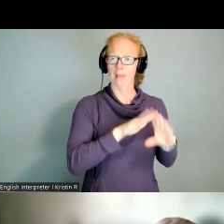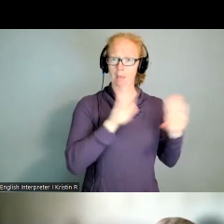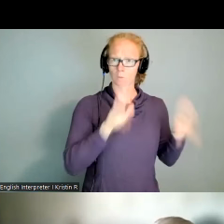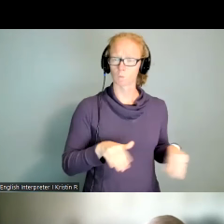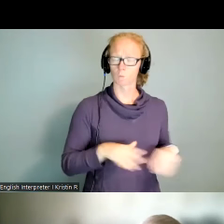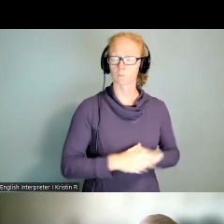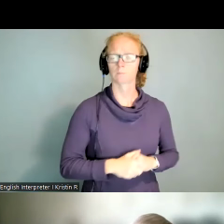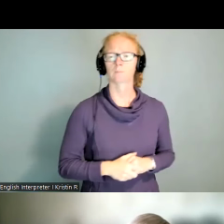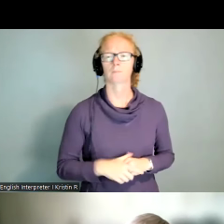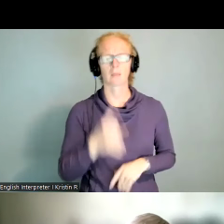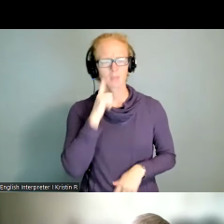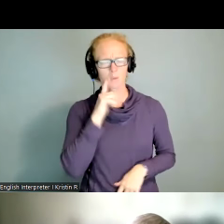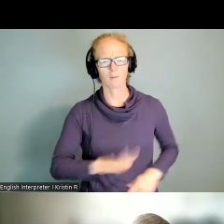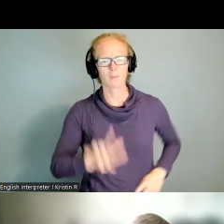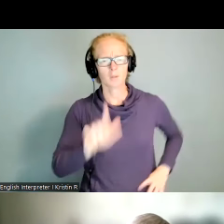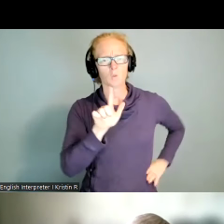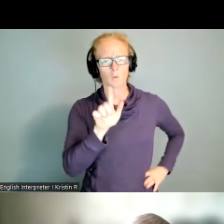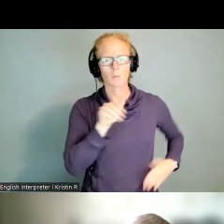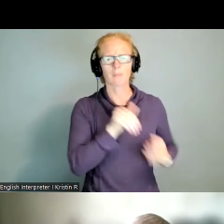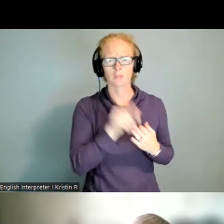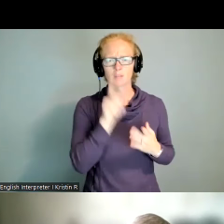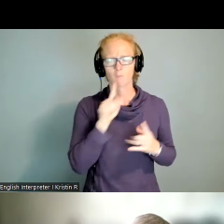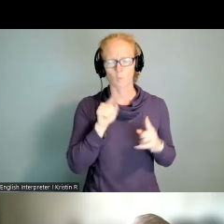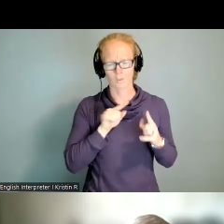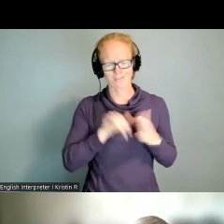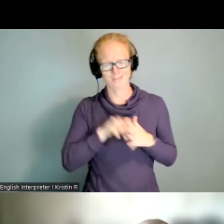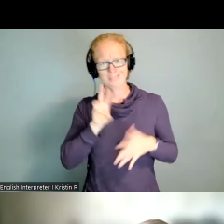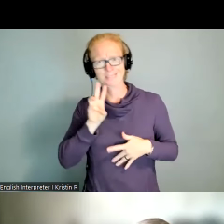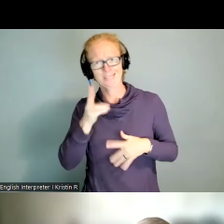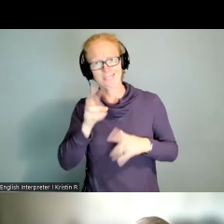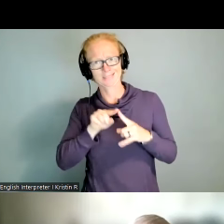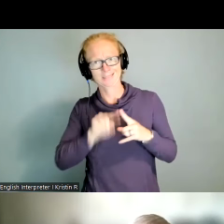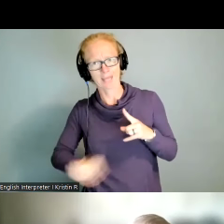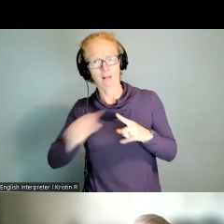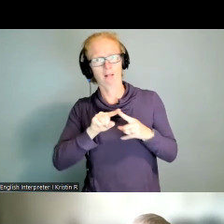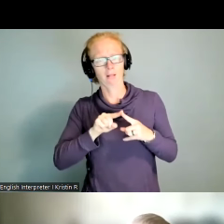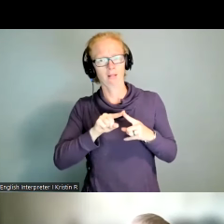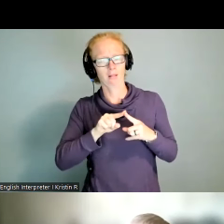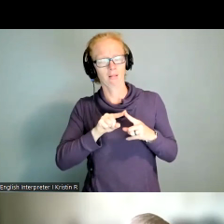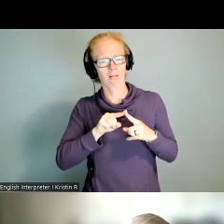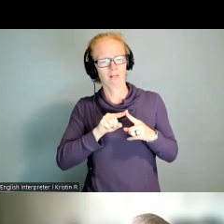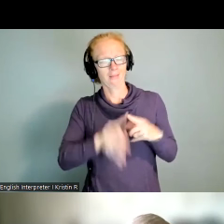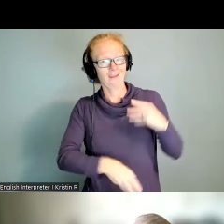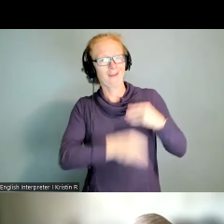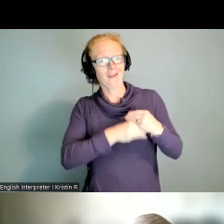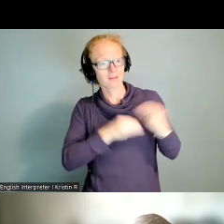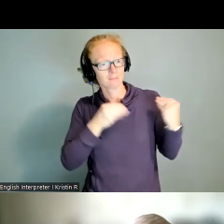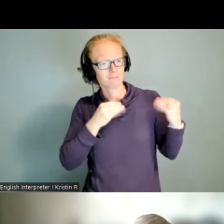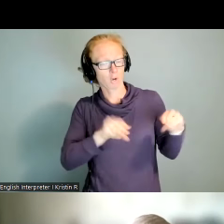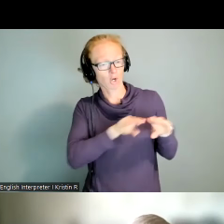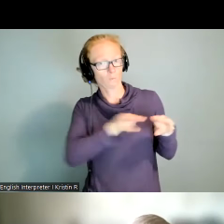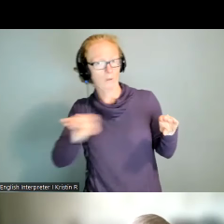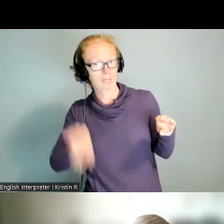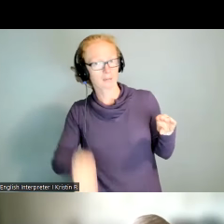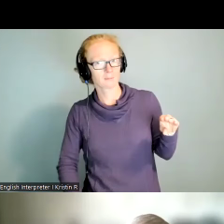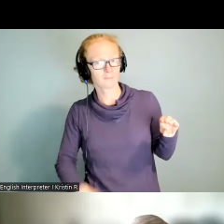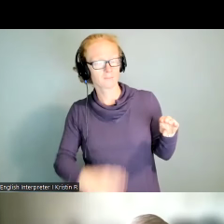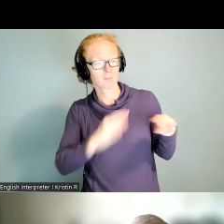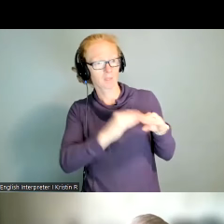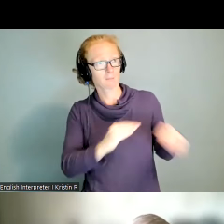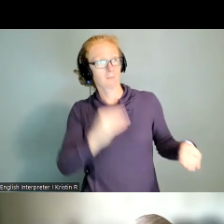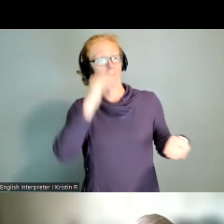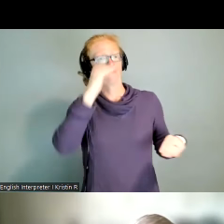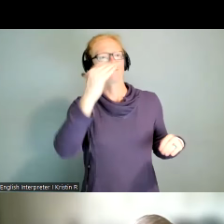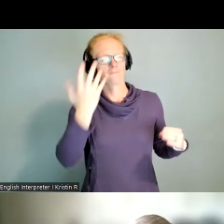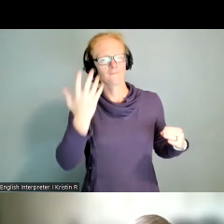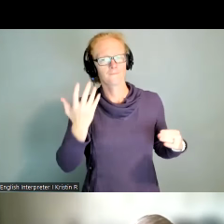have 21,000 for cycle 6. That adds market rate housing that goes above and beyond what the